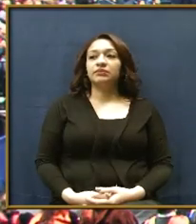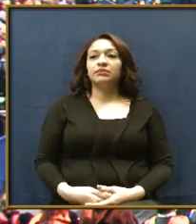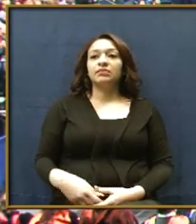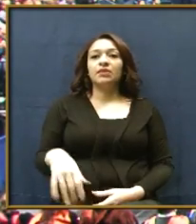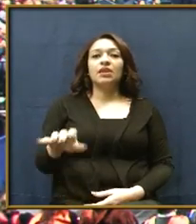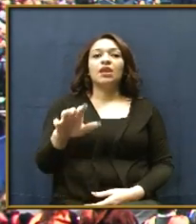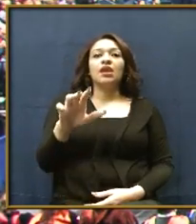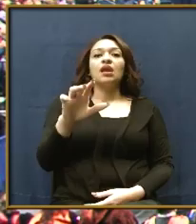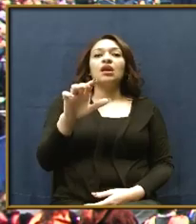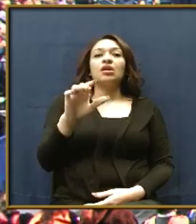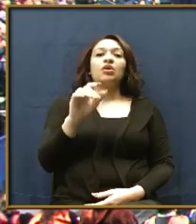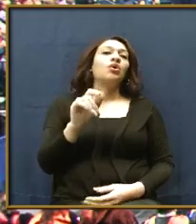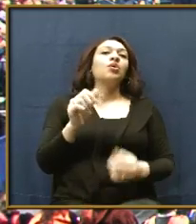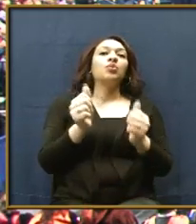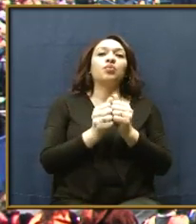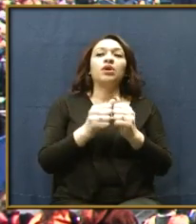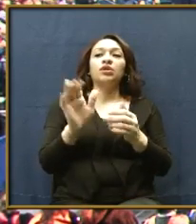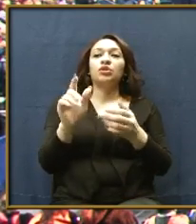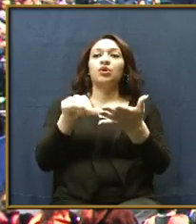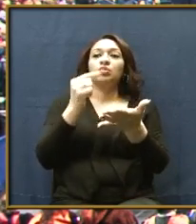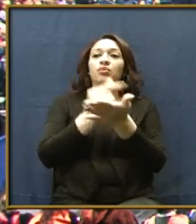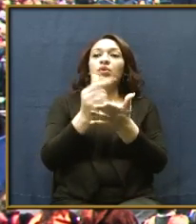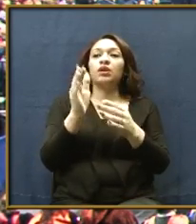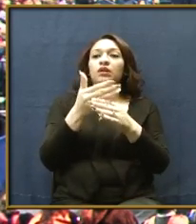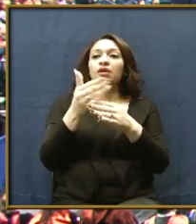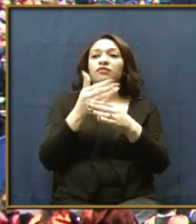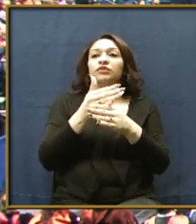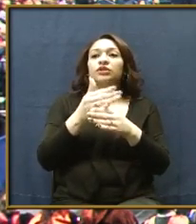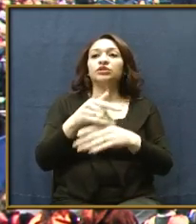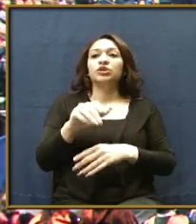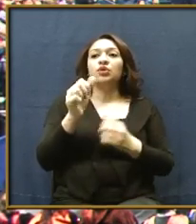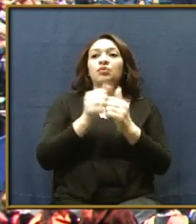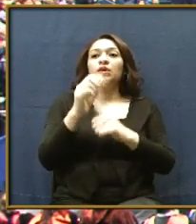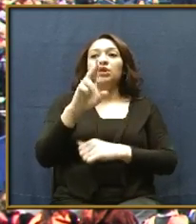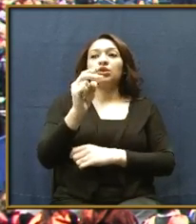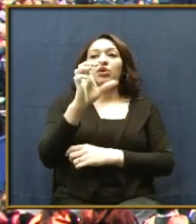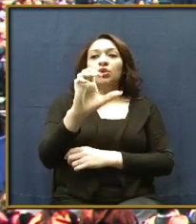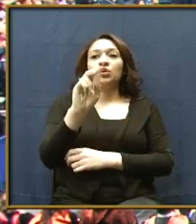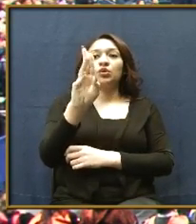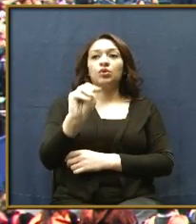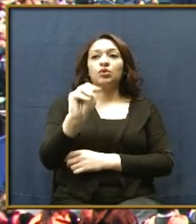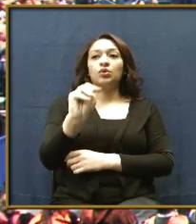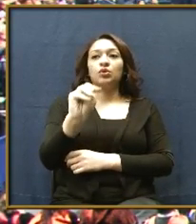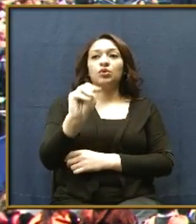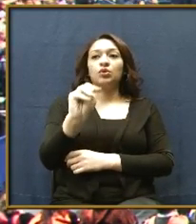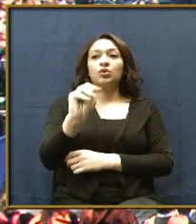With a grade point average of 3.5 to 3.69. Would those students please stand?